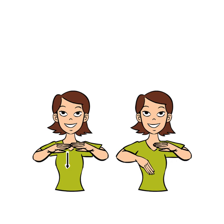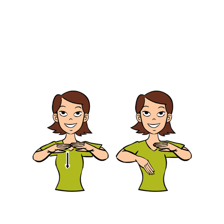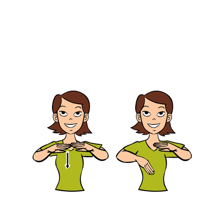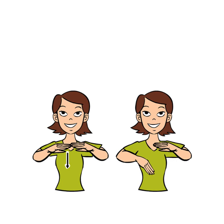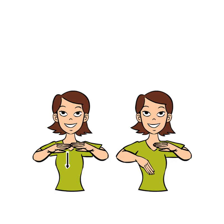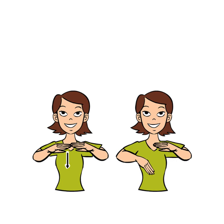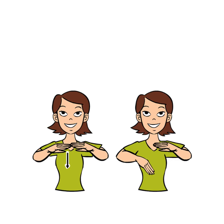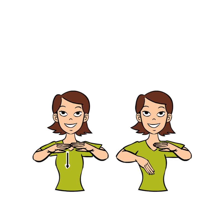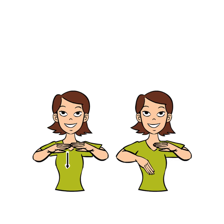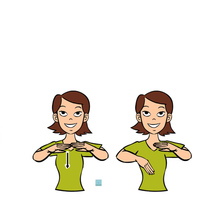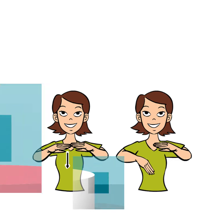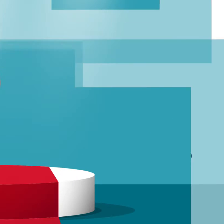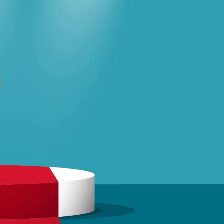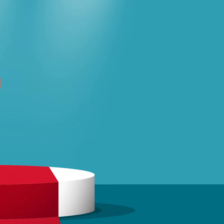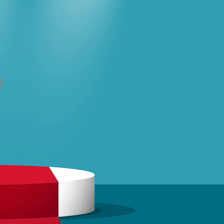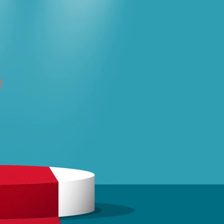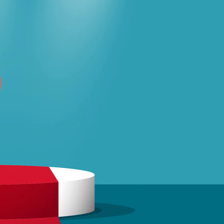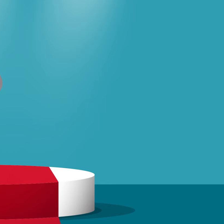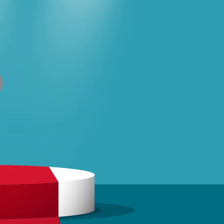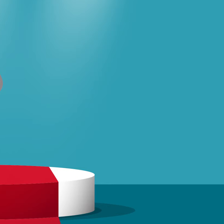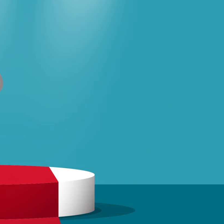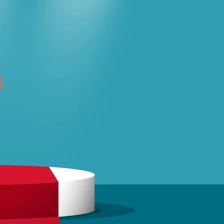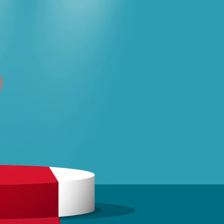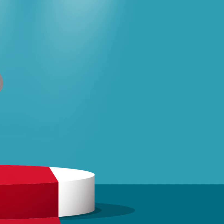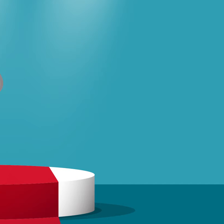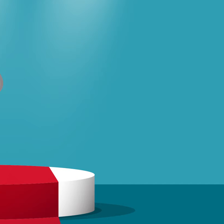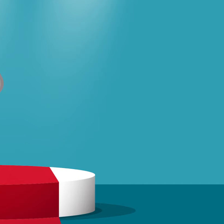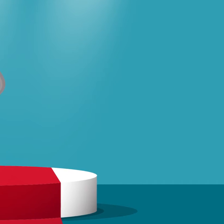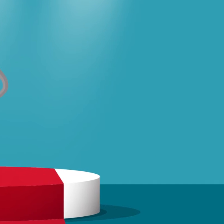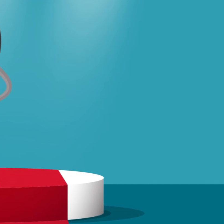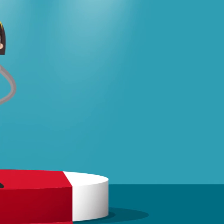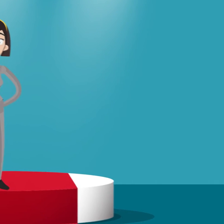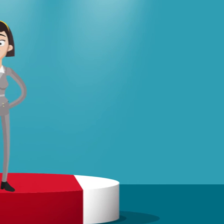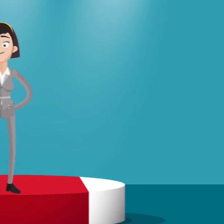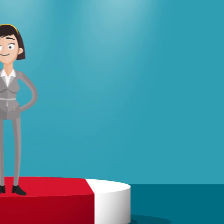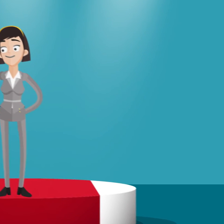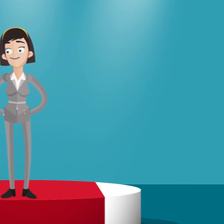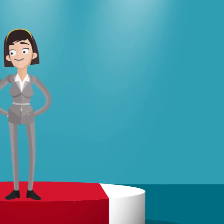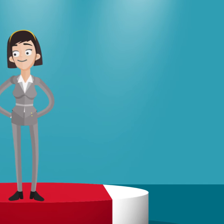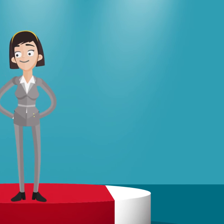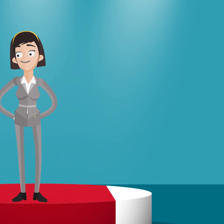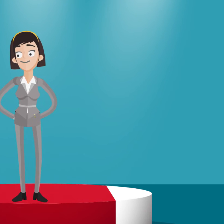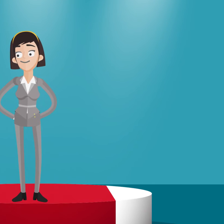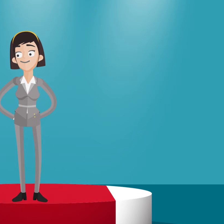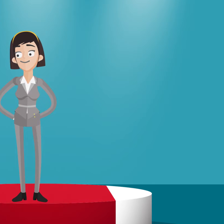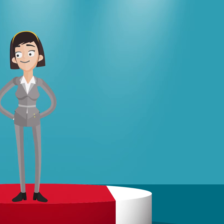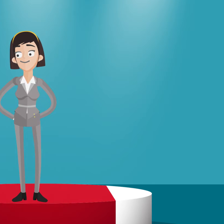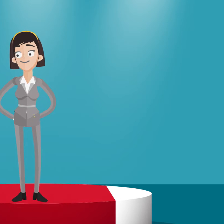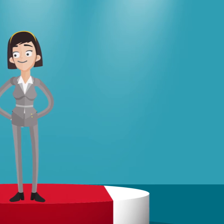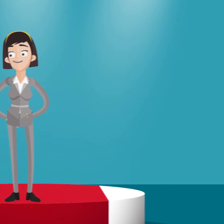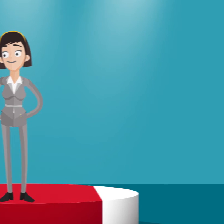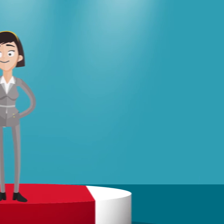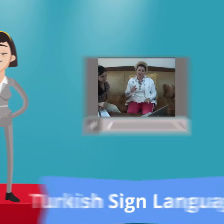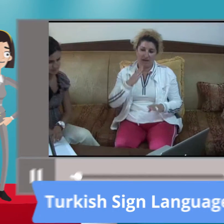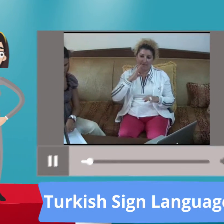real spatial configuration. For example, in order to explain that the pen is to the left of the